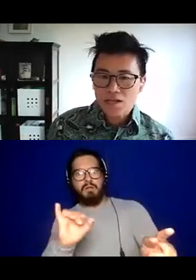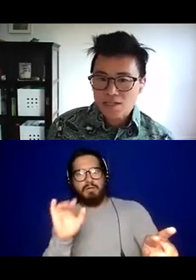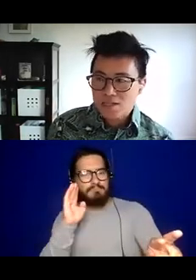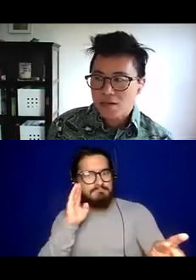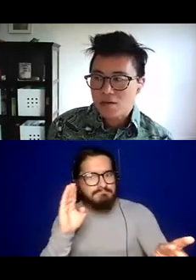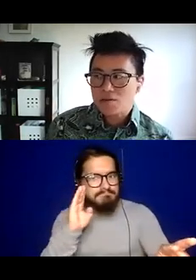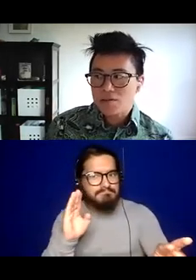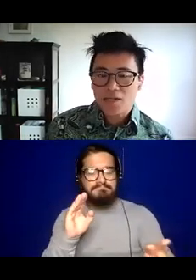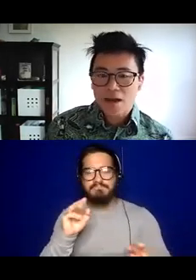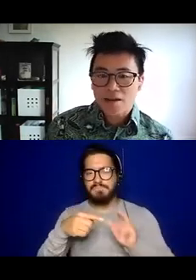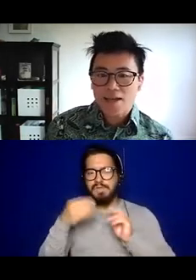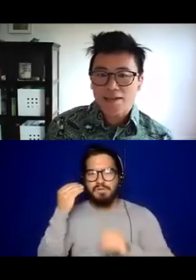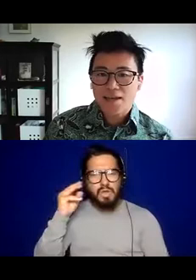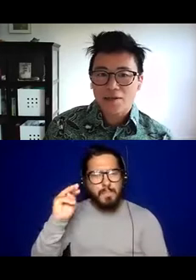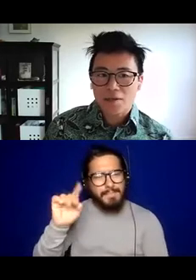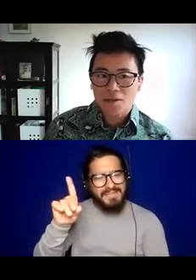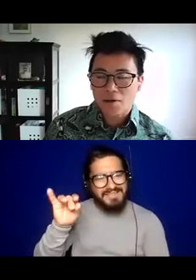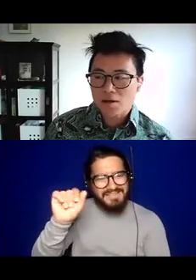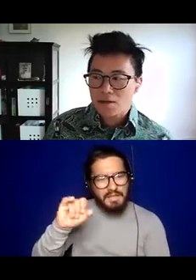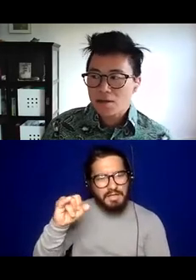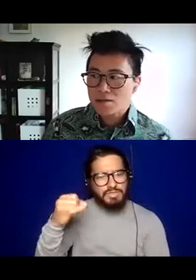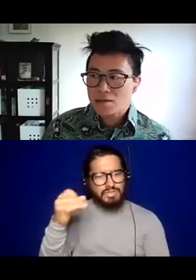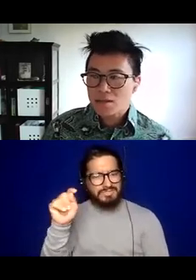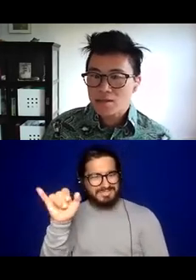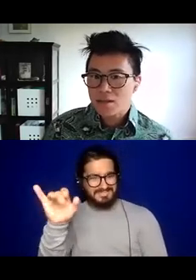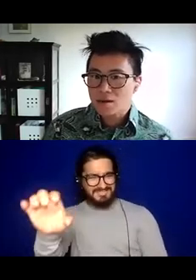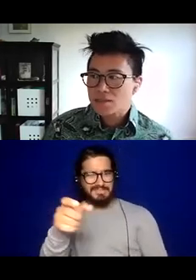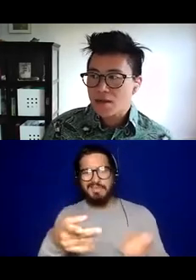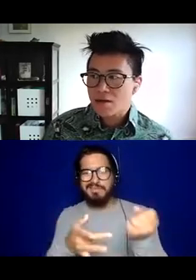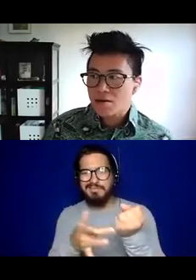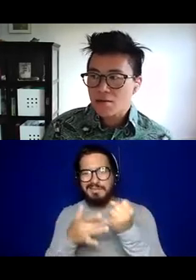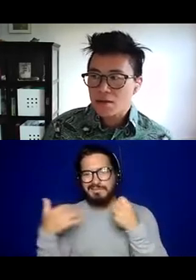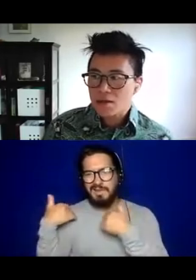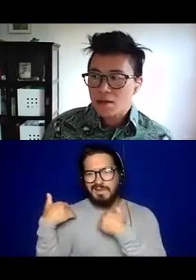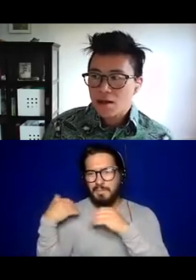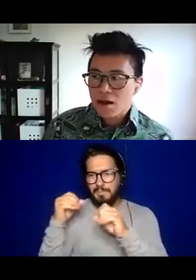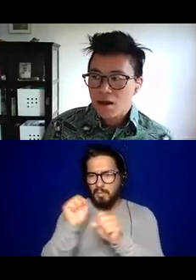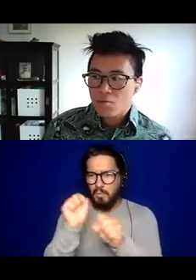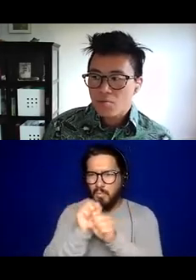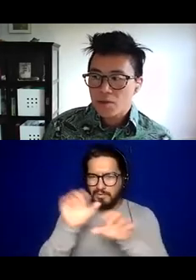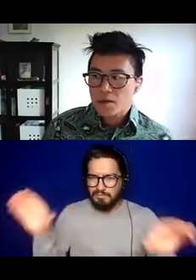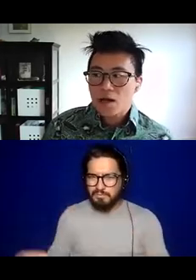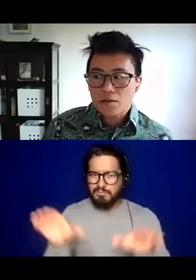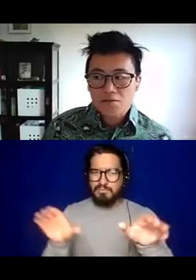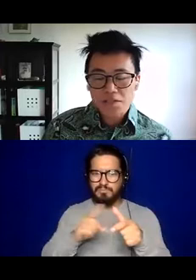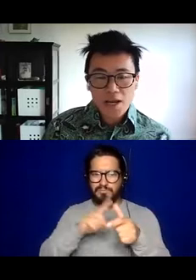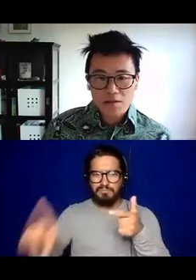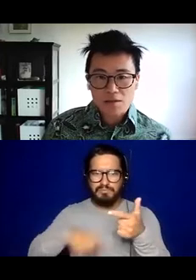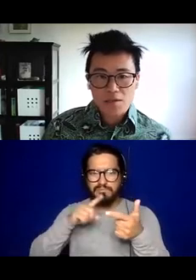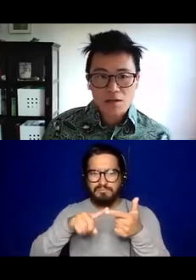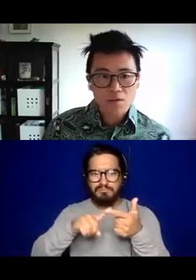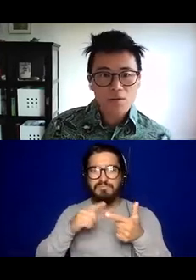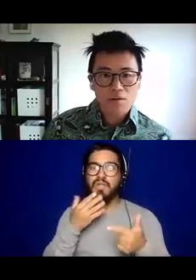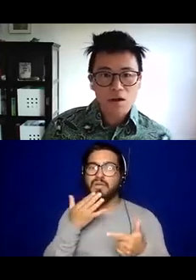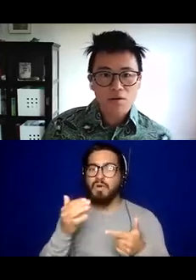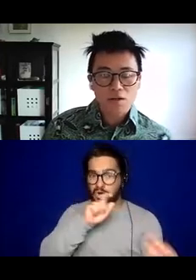Media Justice, I know, does a lot of tech accountability work. There's a link to theirs there. Color of Change